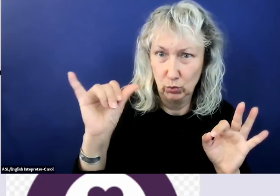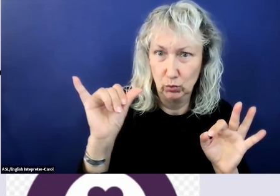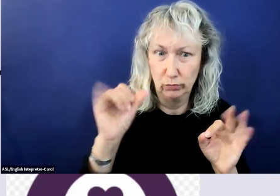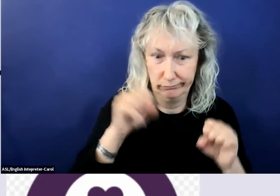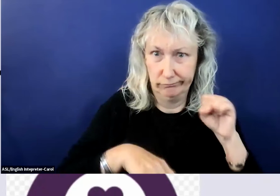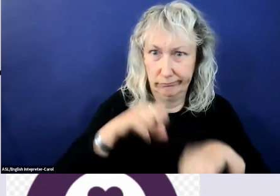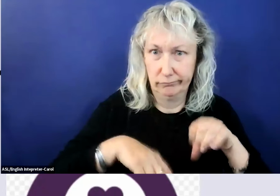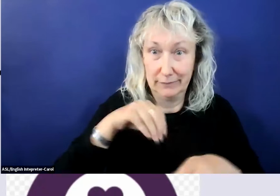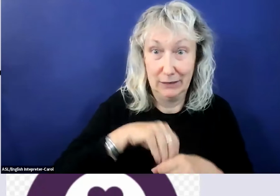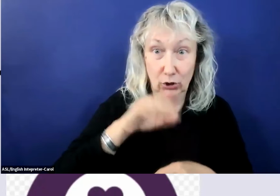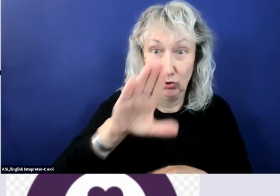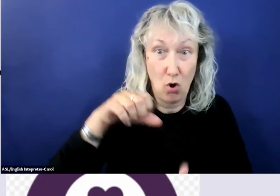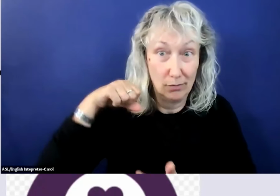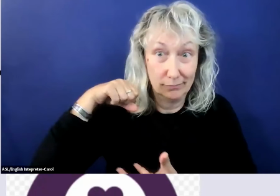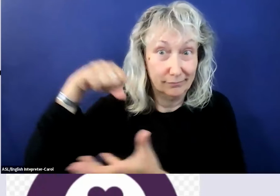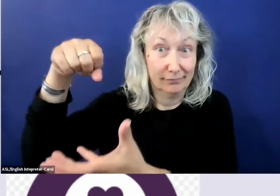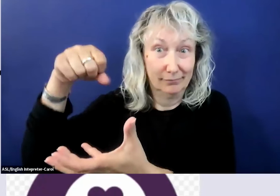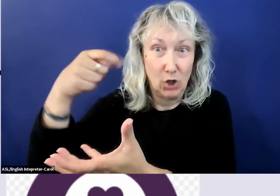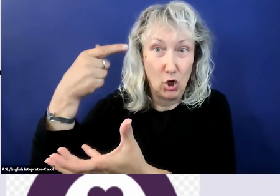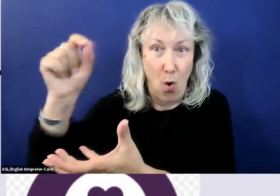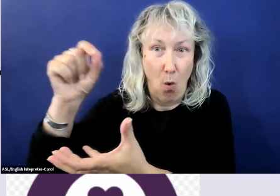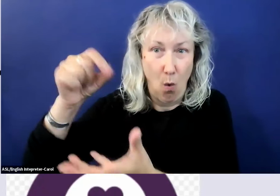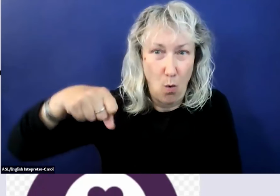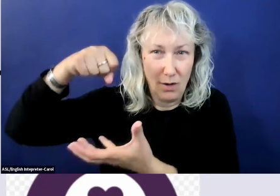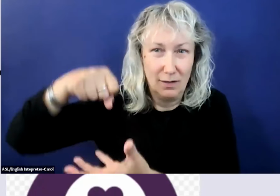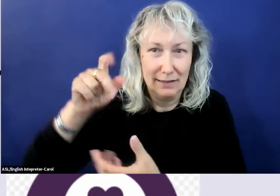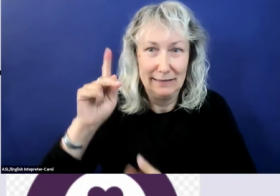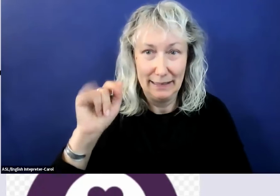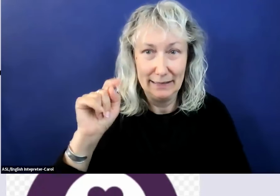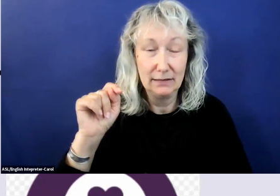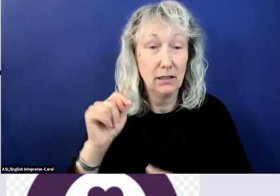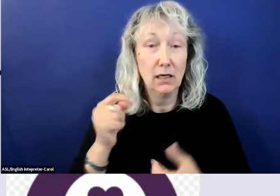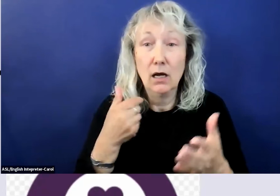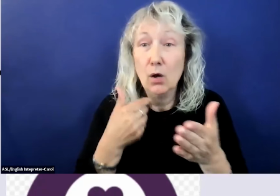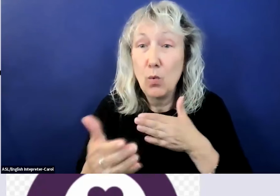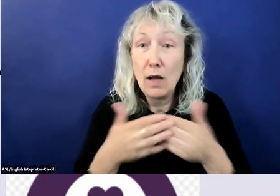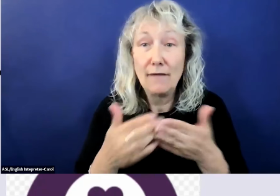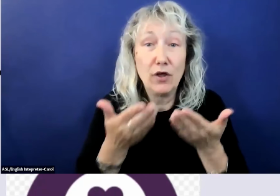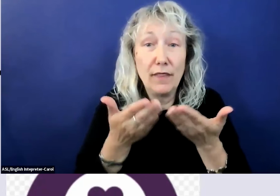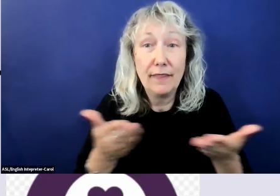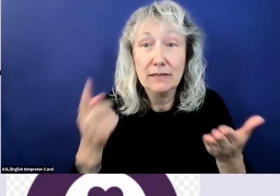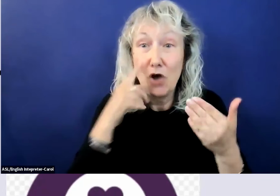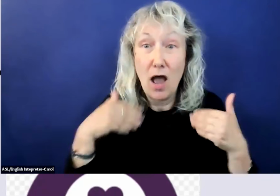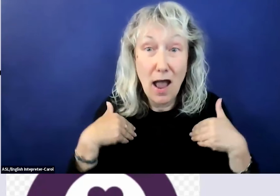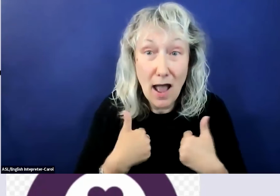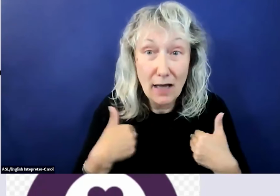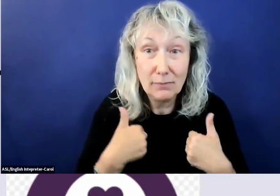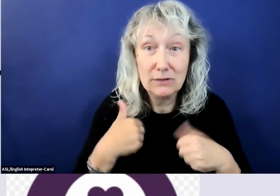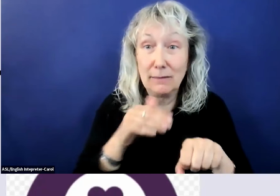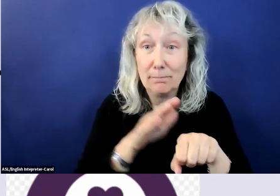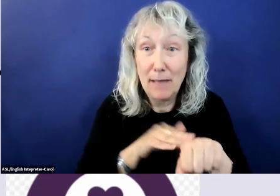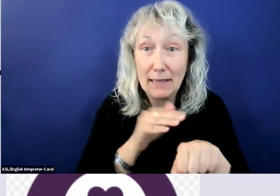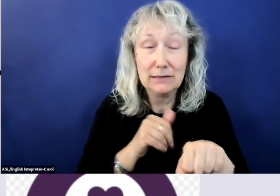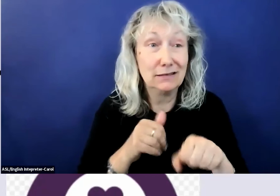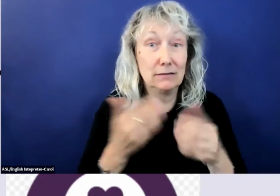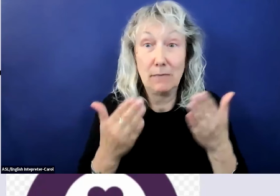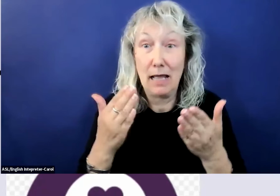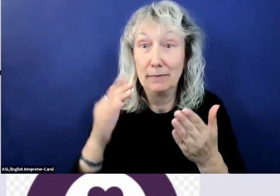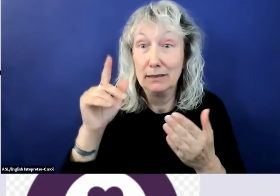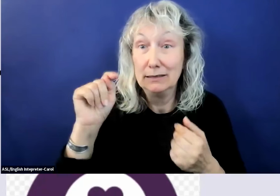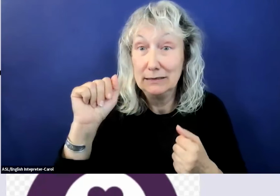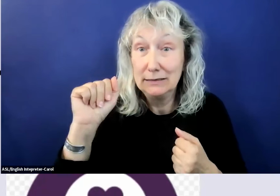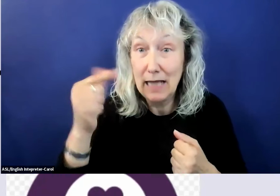also. I think anything for support animals and pet supplies to include vaccination records like rabies